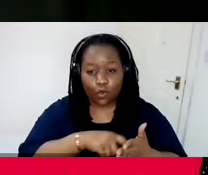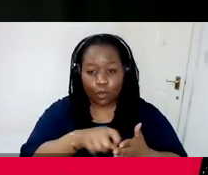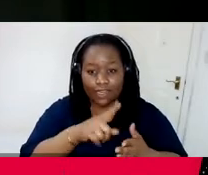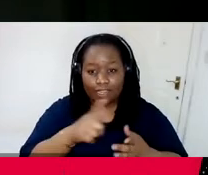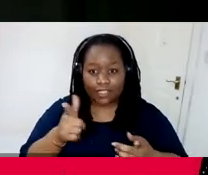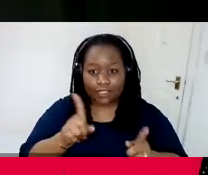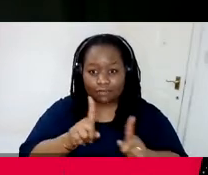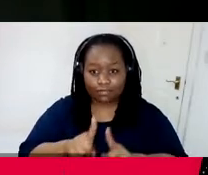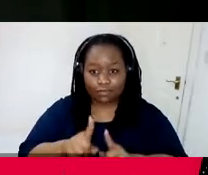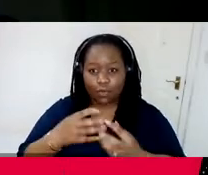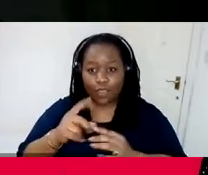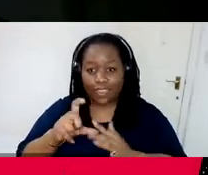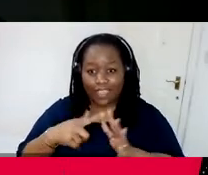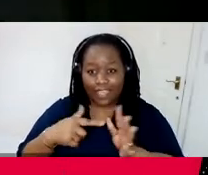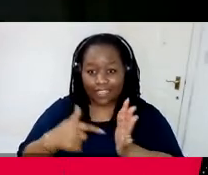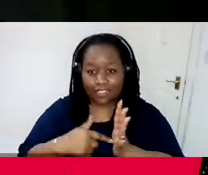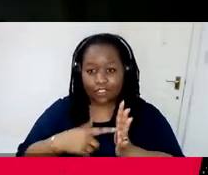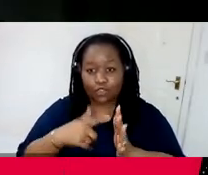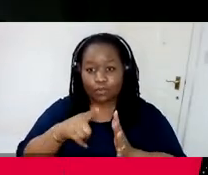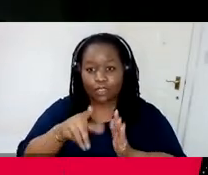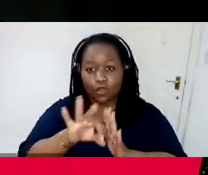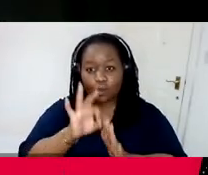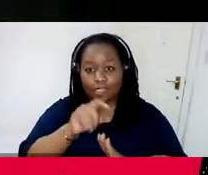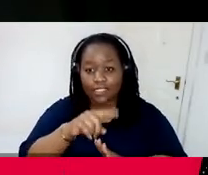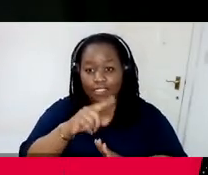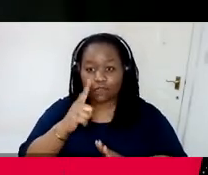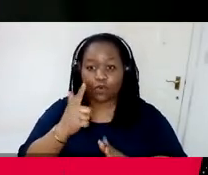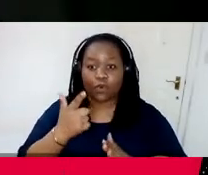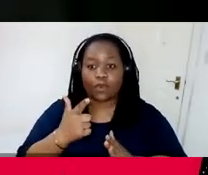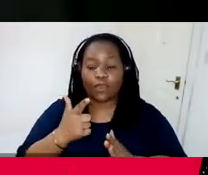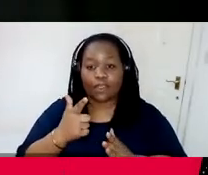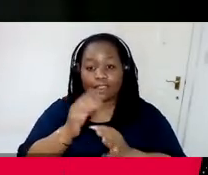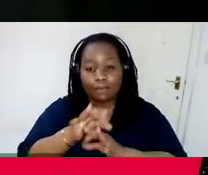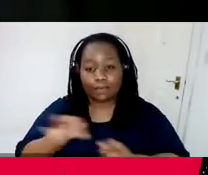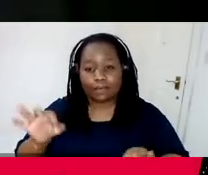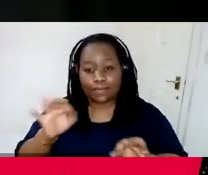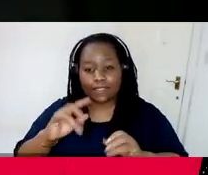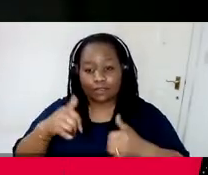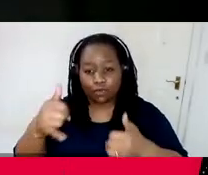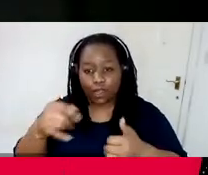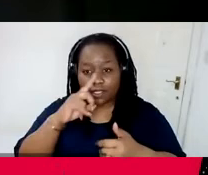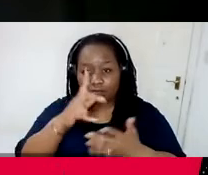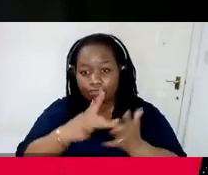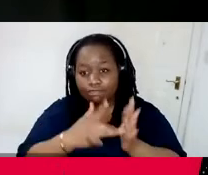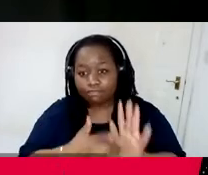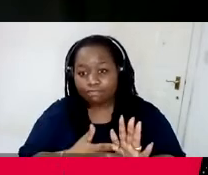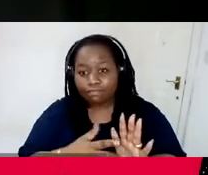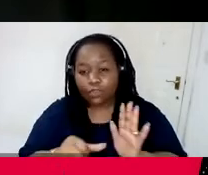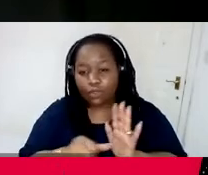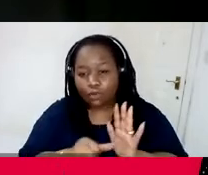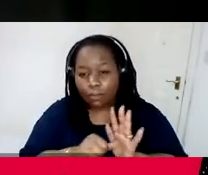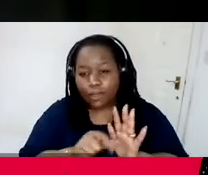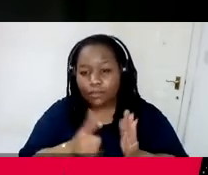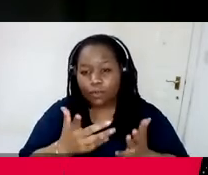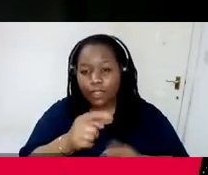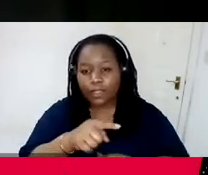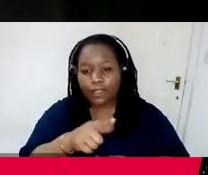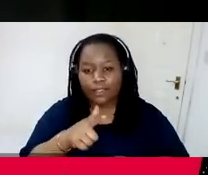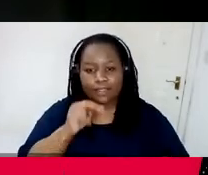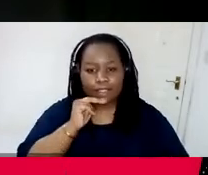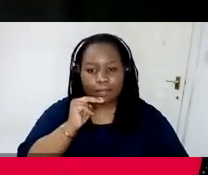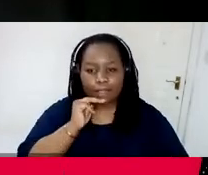Prize. A nomination which was specifically intended to draw attention to the situation in Yemen.